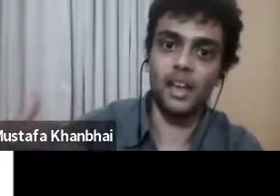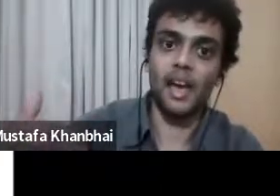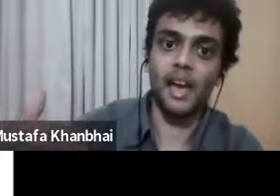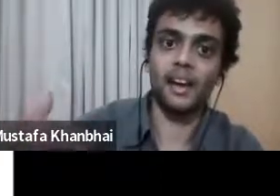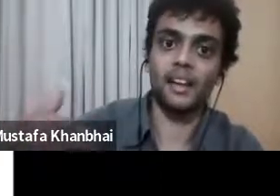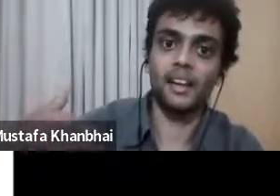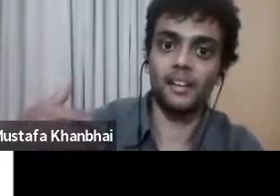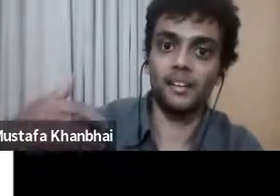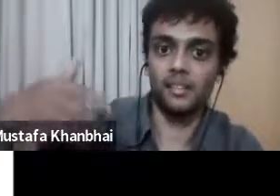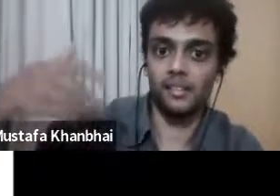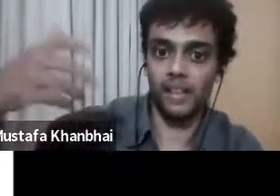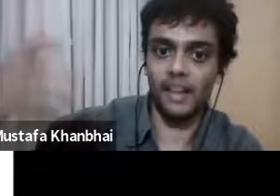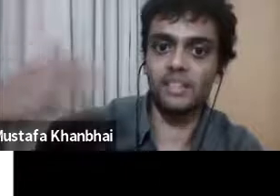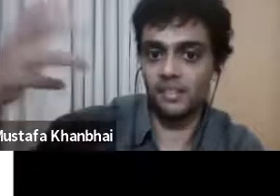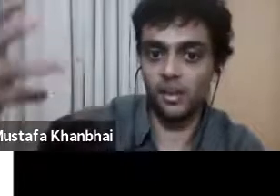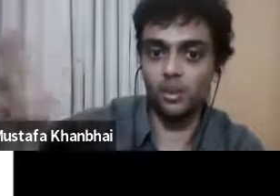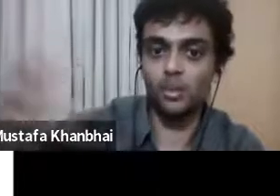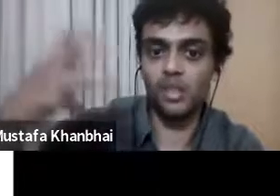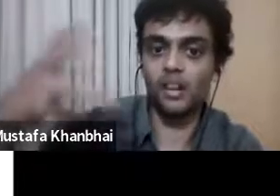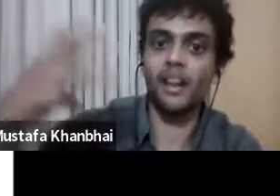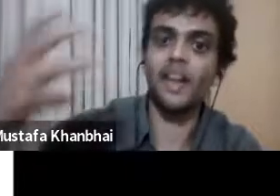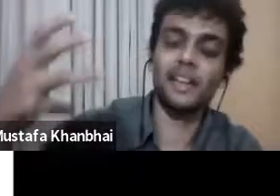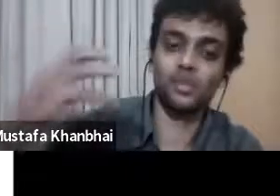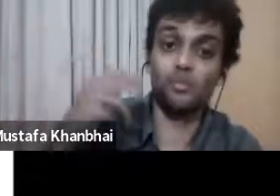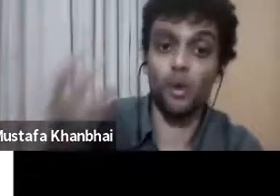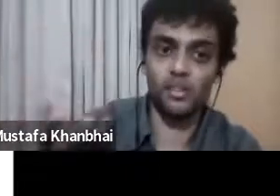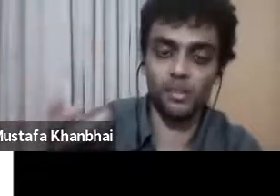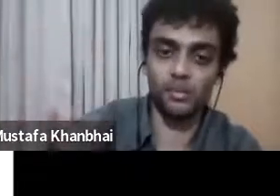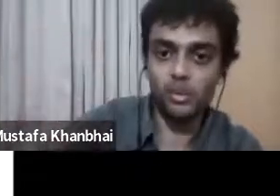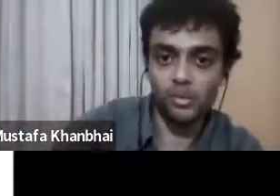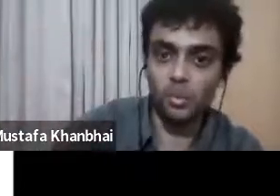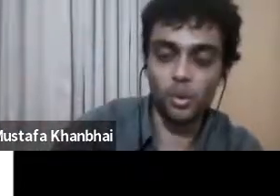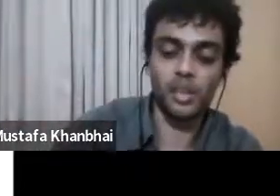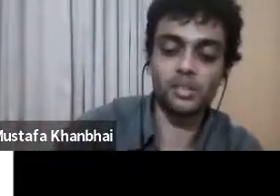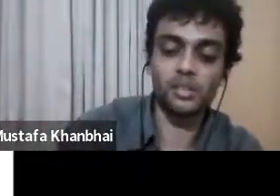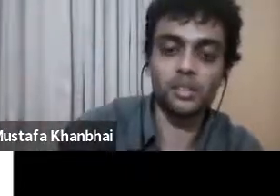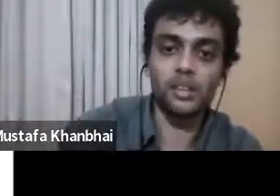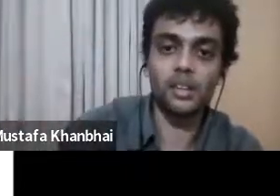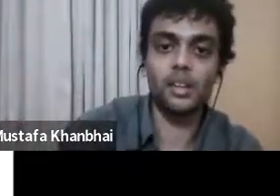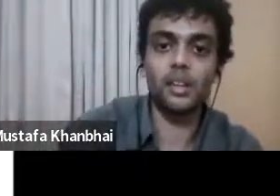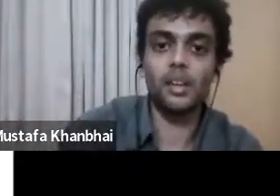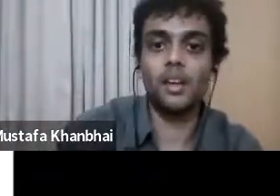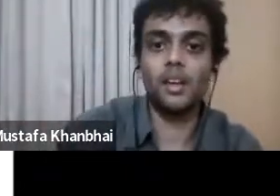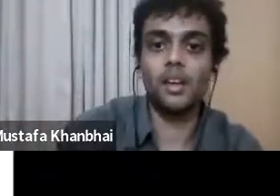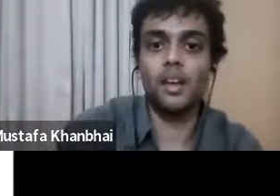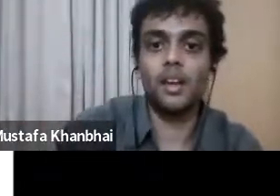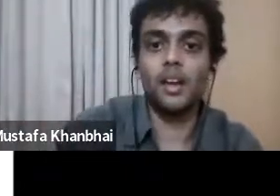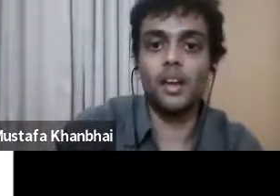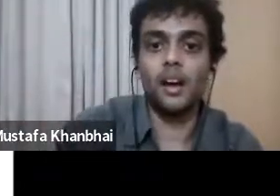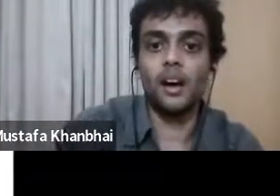practices, and is you could say a rare case of positive use of appropriation.